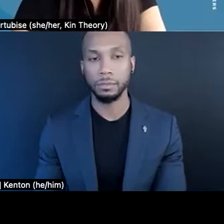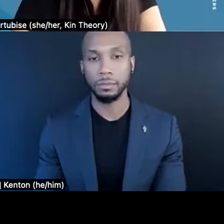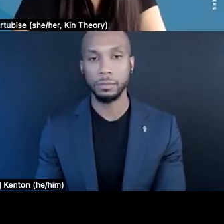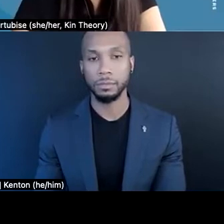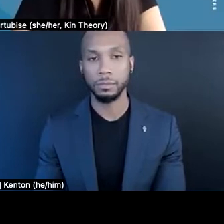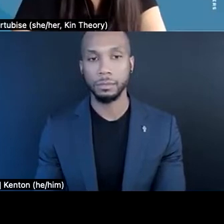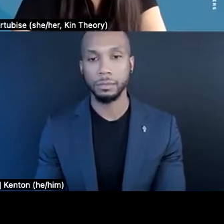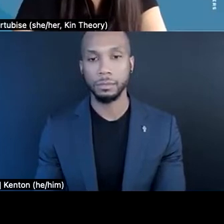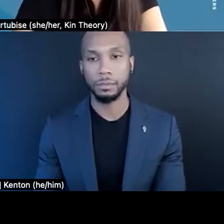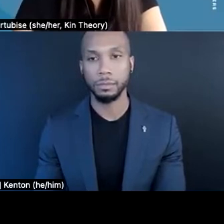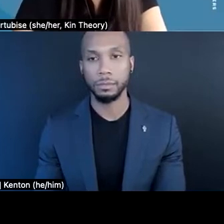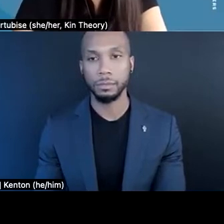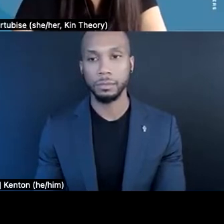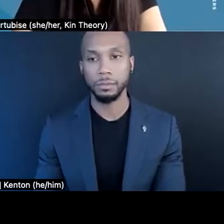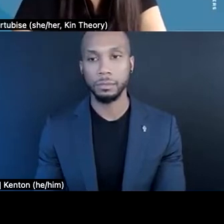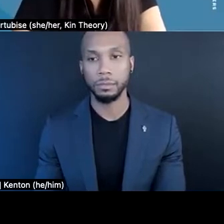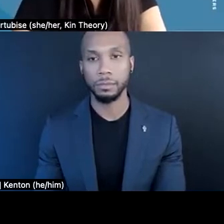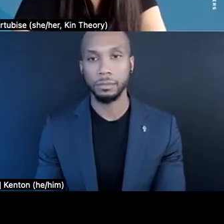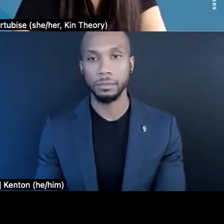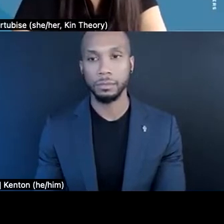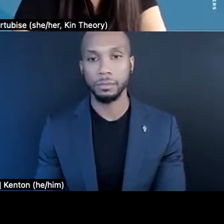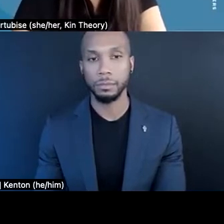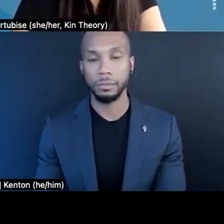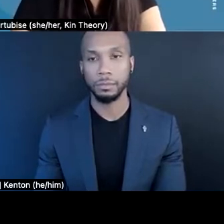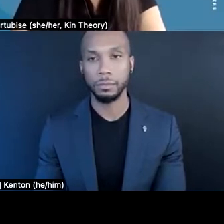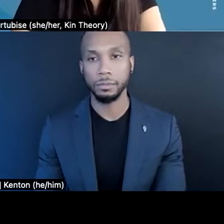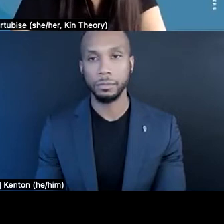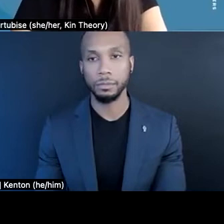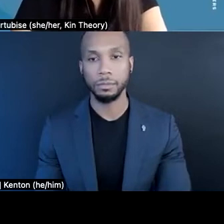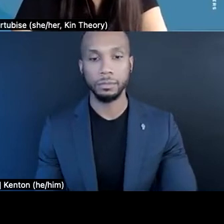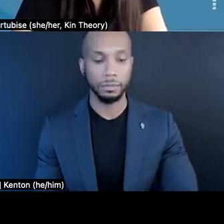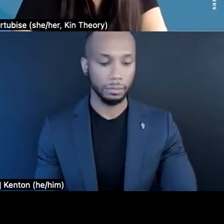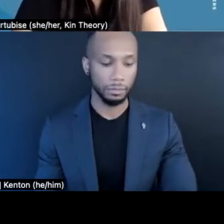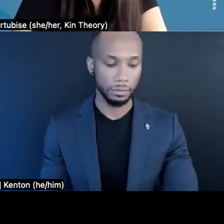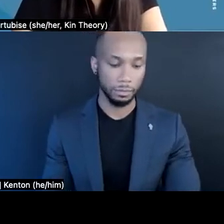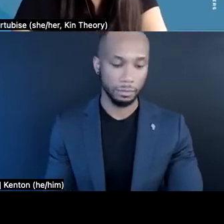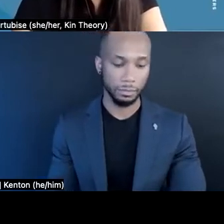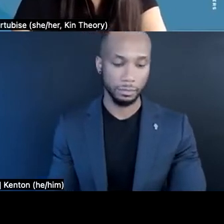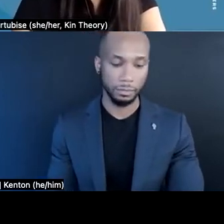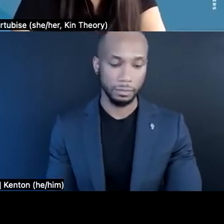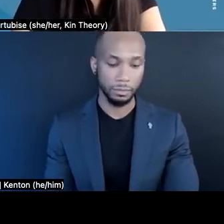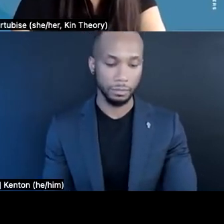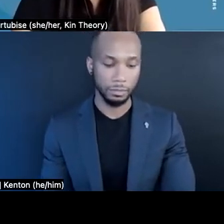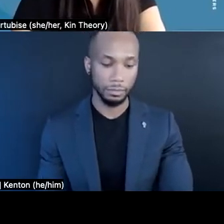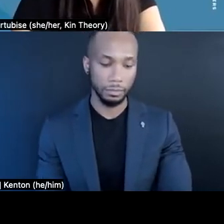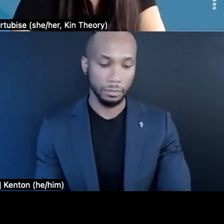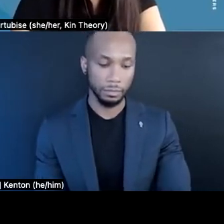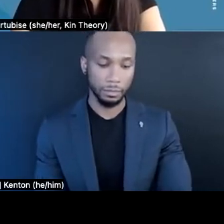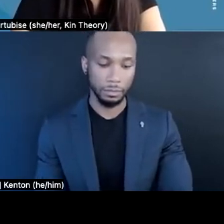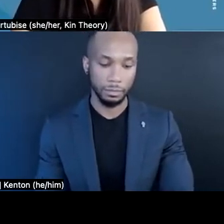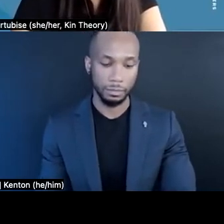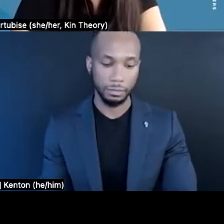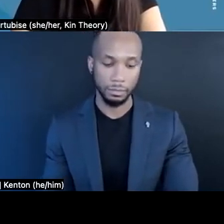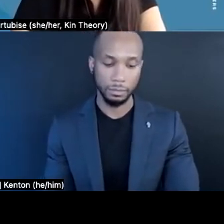to be united in the fact that we picked up the camera for that reason, because we were bent on providing